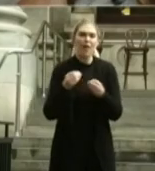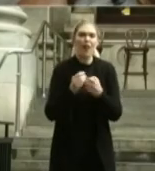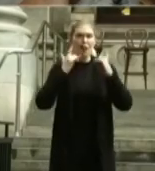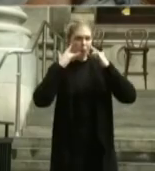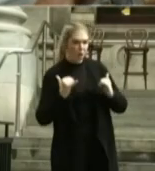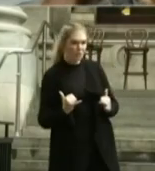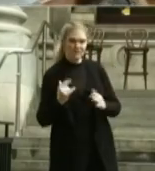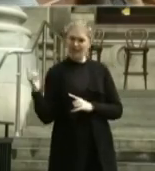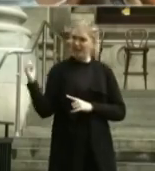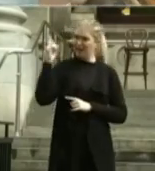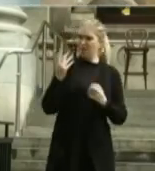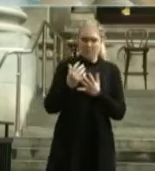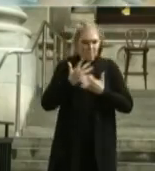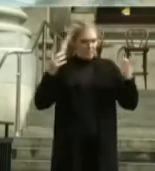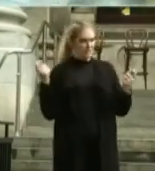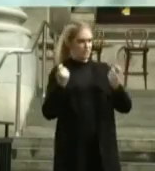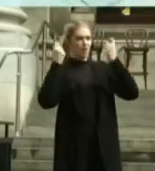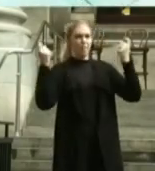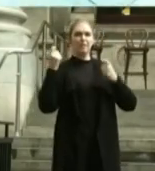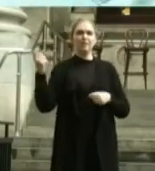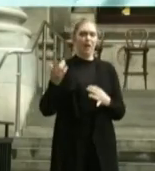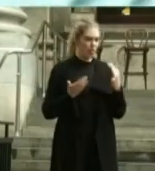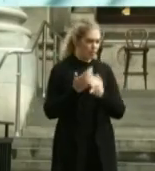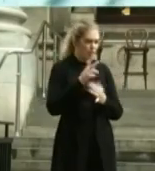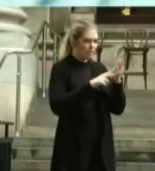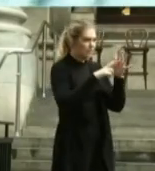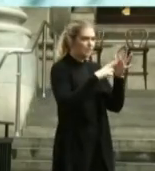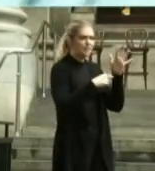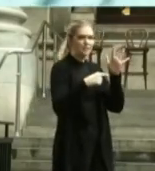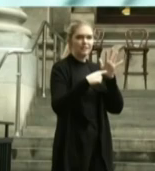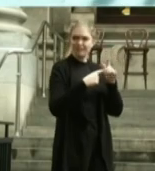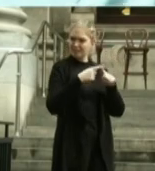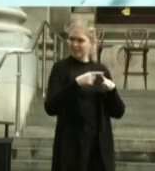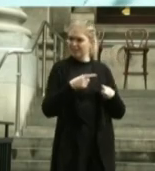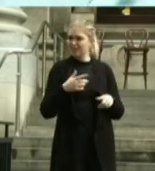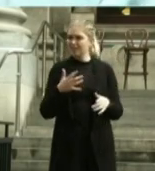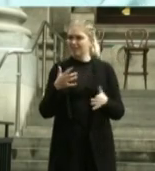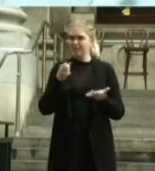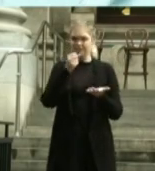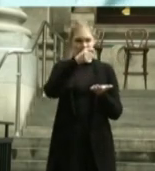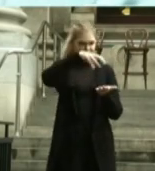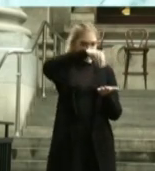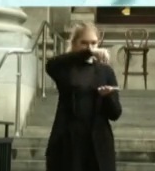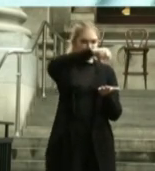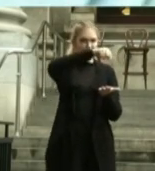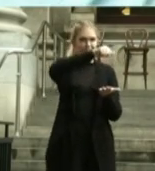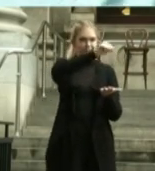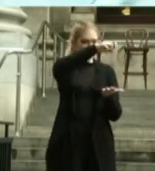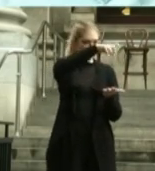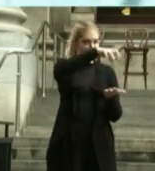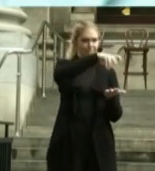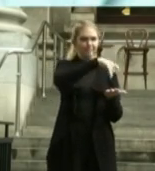he came with great ceremony, and threw Vincent's fingers, poured a handful of sand.